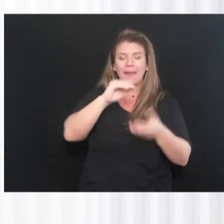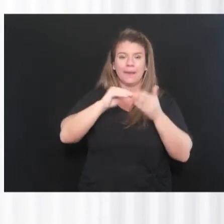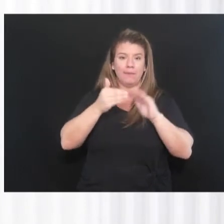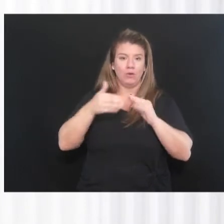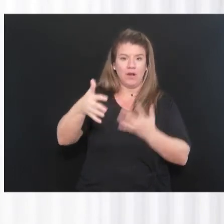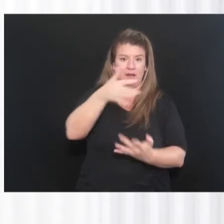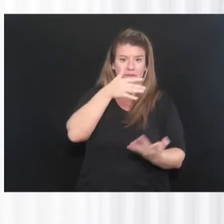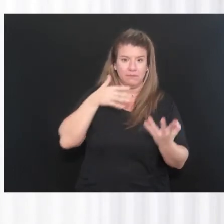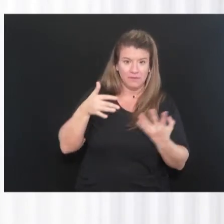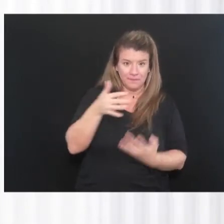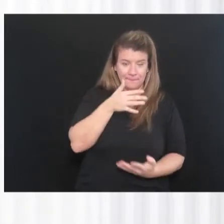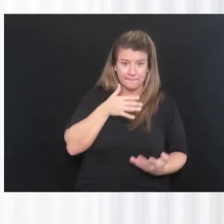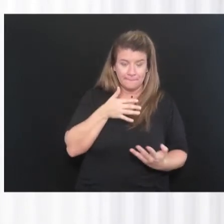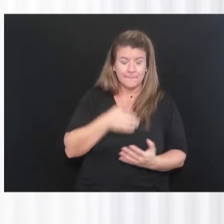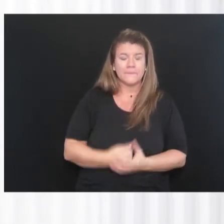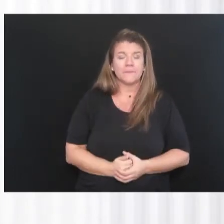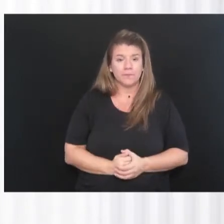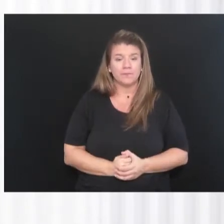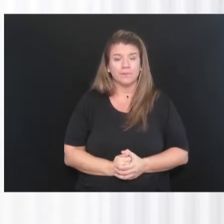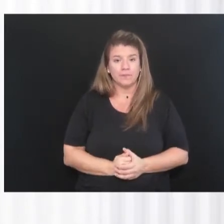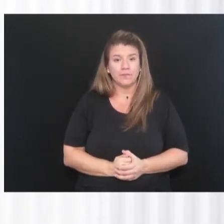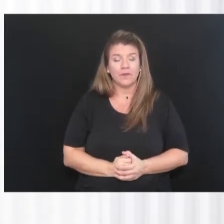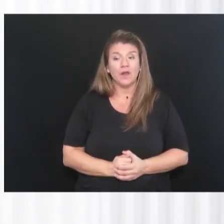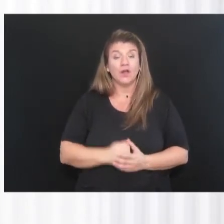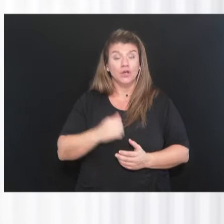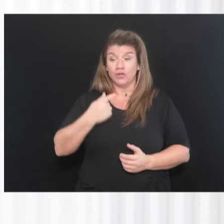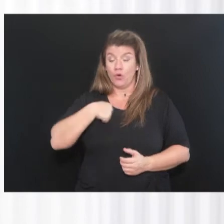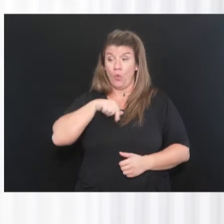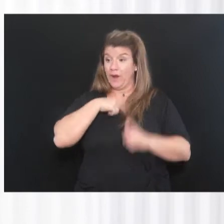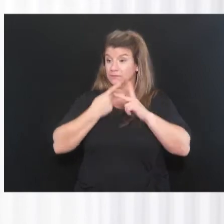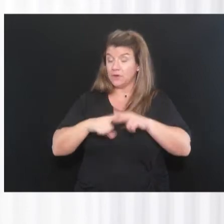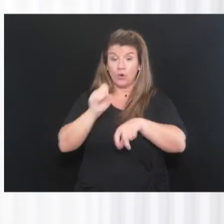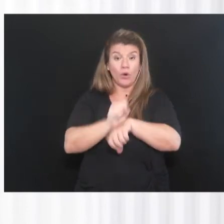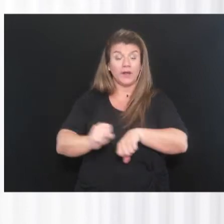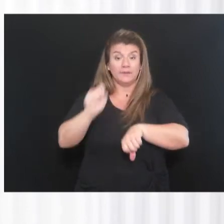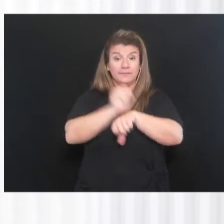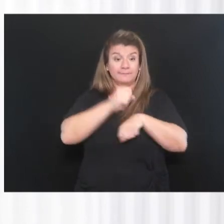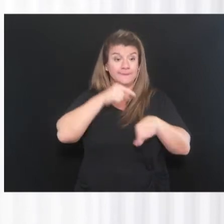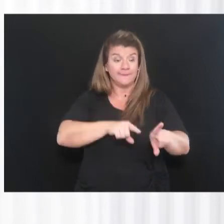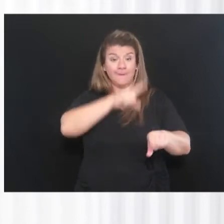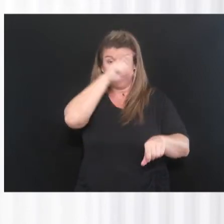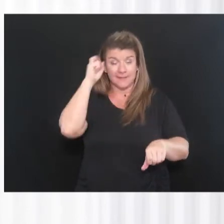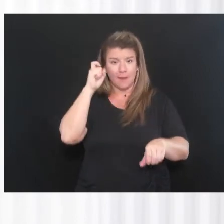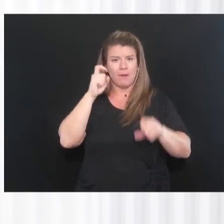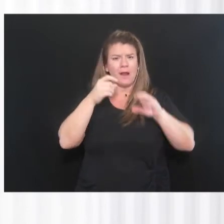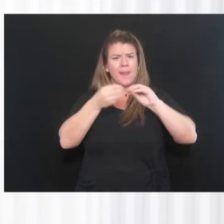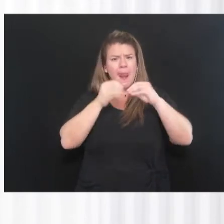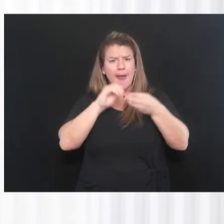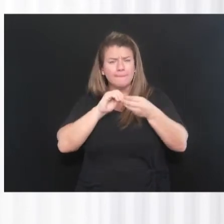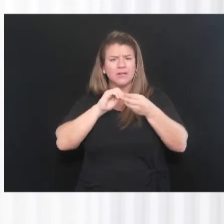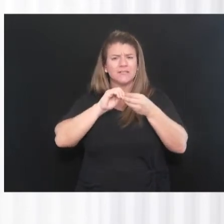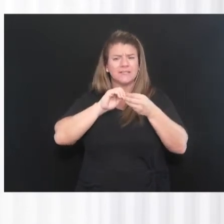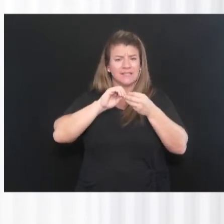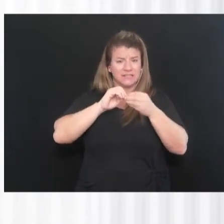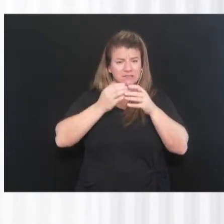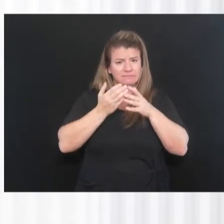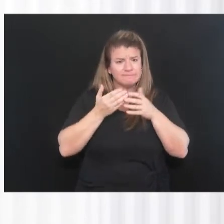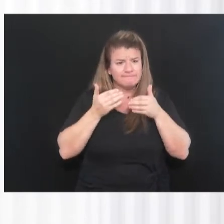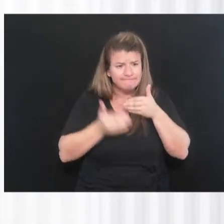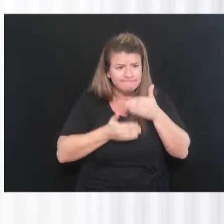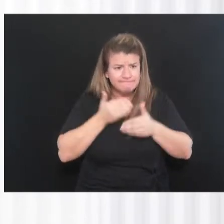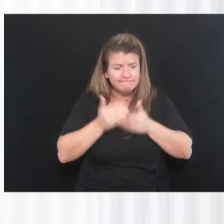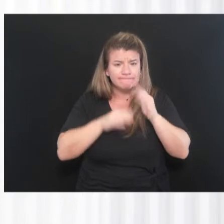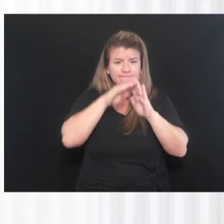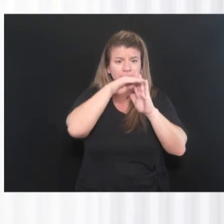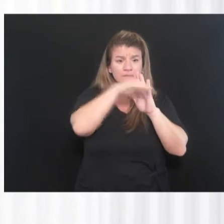for. And so we went to work on that, and over the summer, numbers slowly started to climb. We were really worried about a